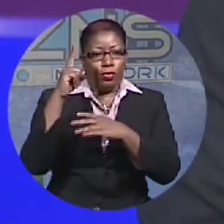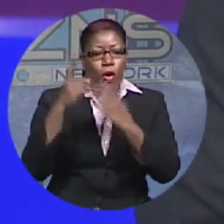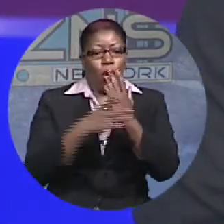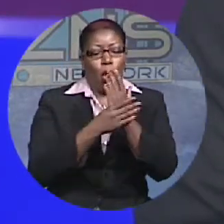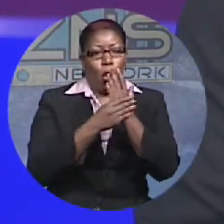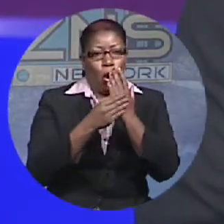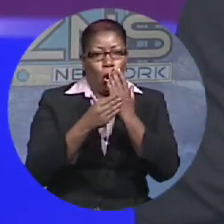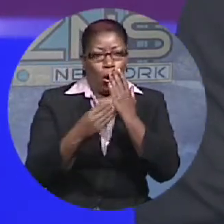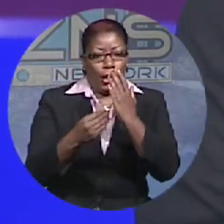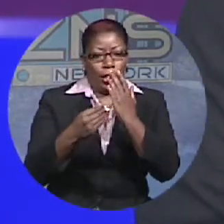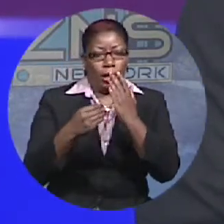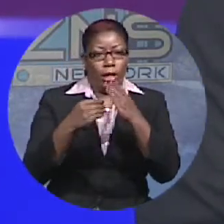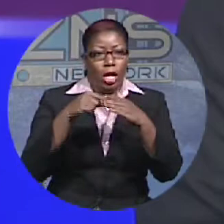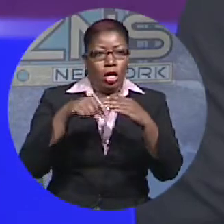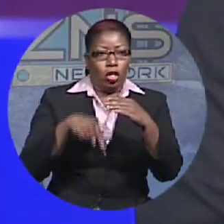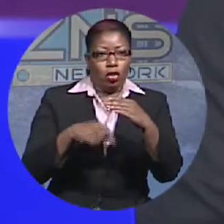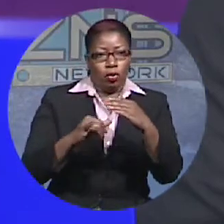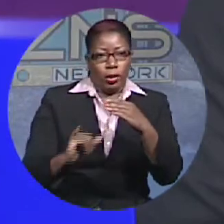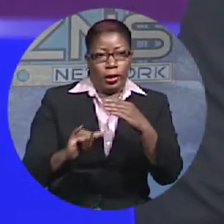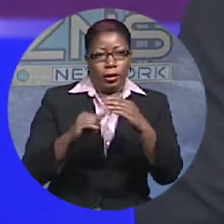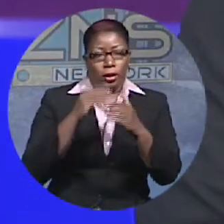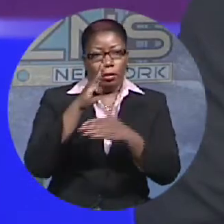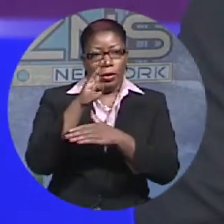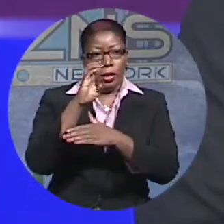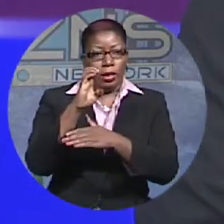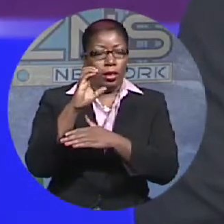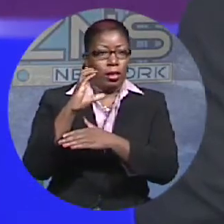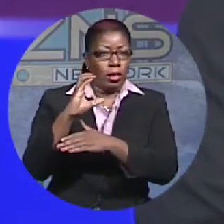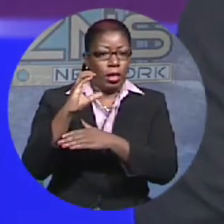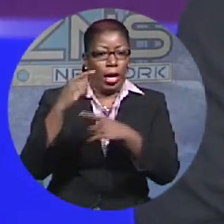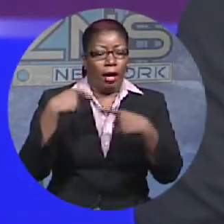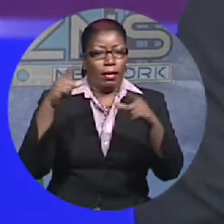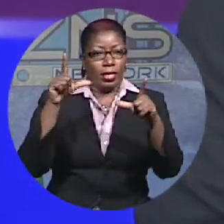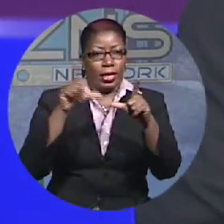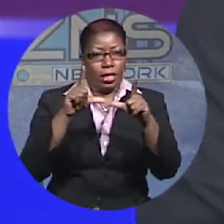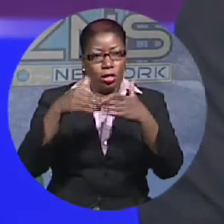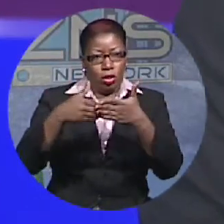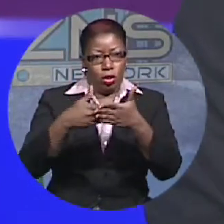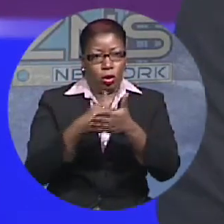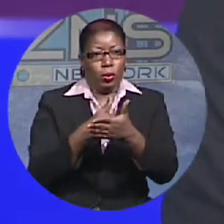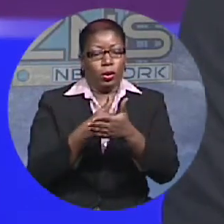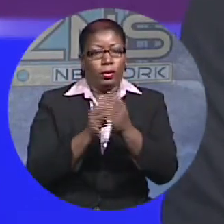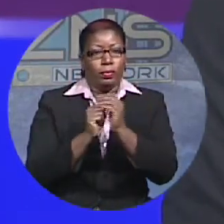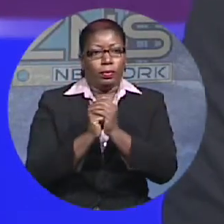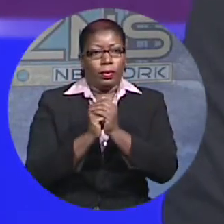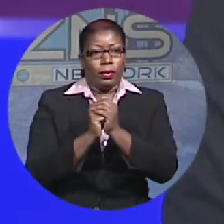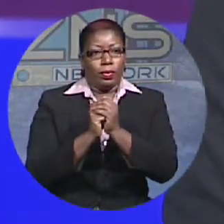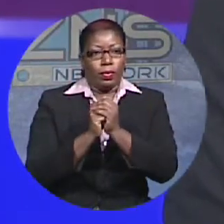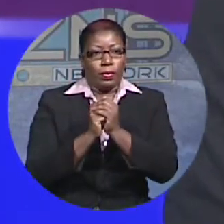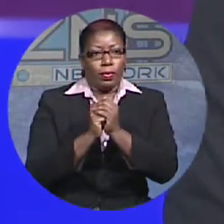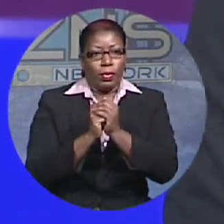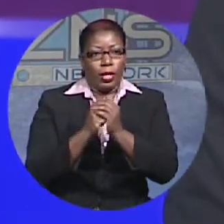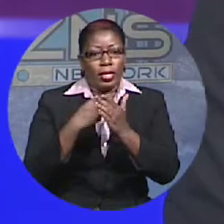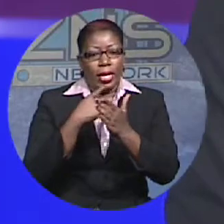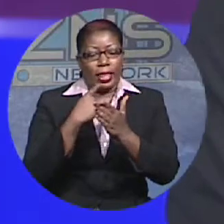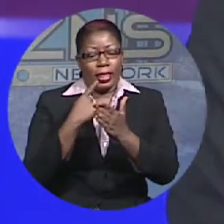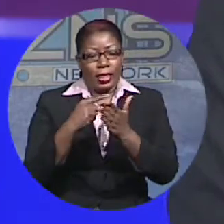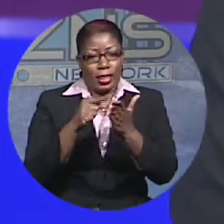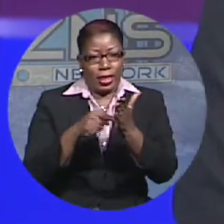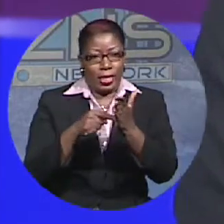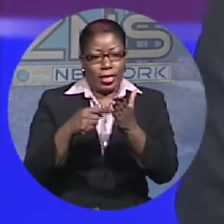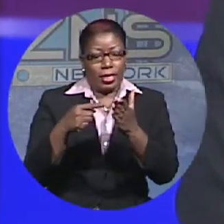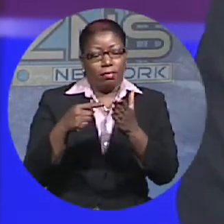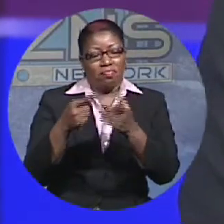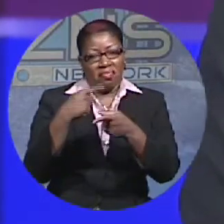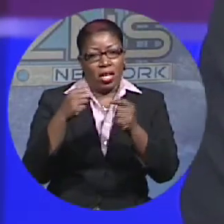Bayman waters, BPC has had its license renewed recently. Minister of the Environment Ken Dorsett, however, noted that this came with some conditions.